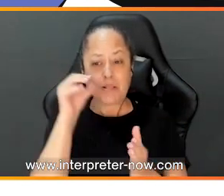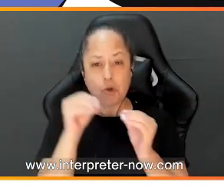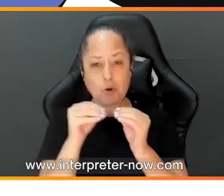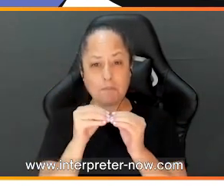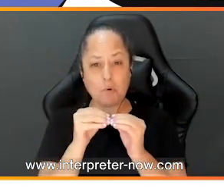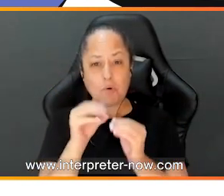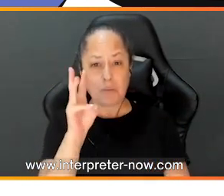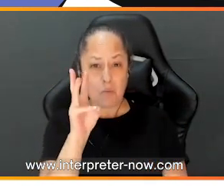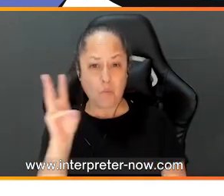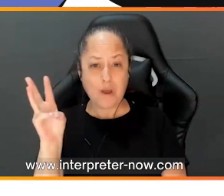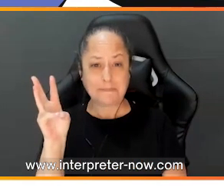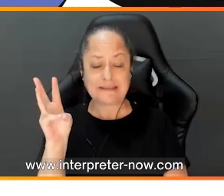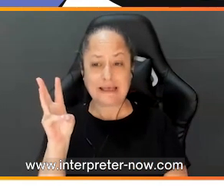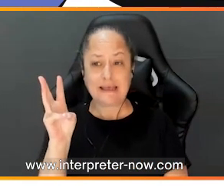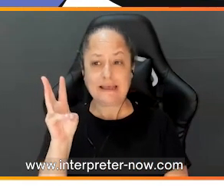more about them at